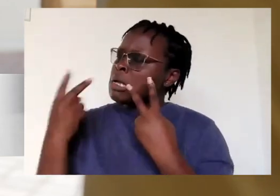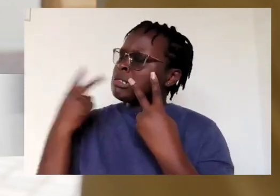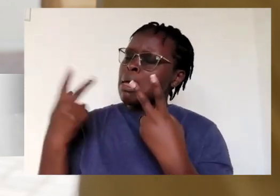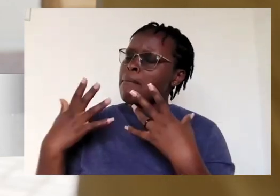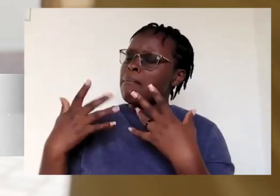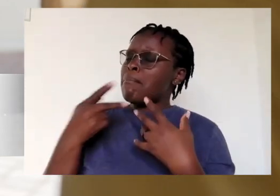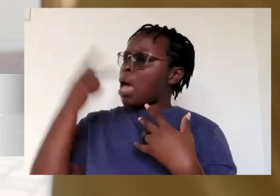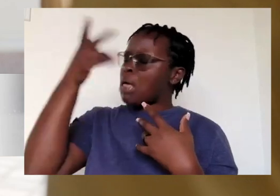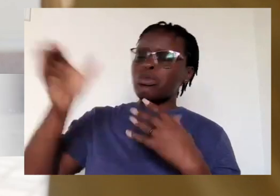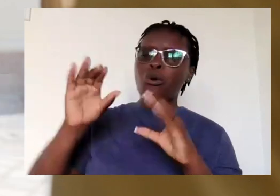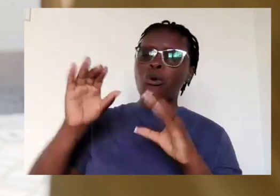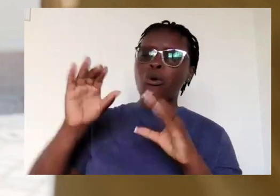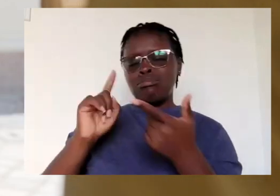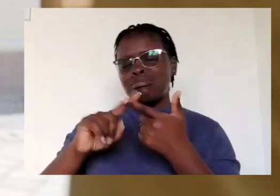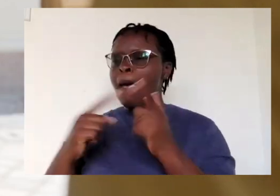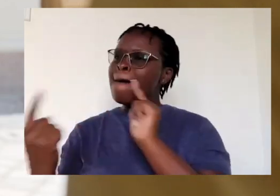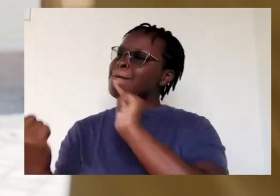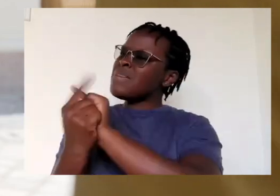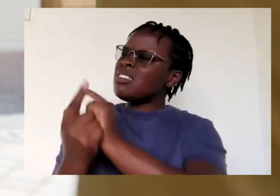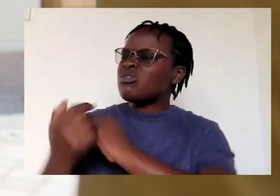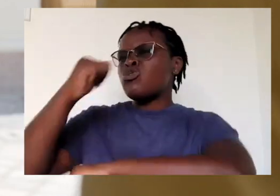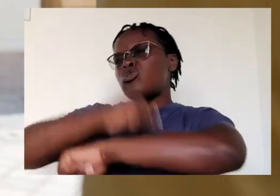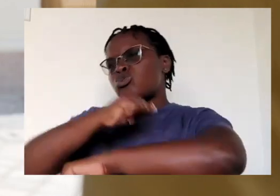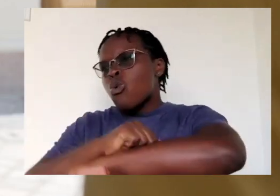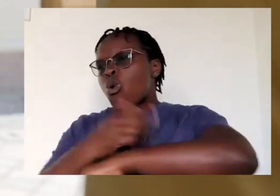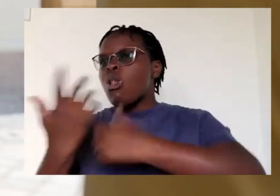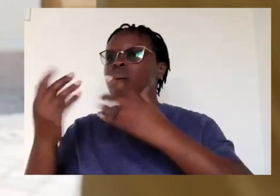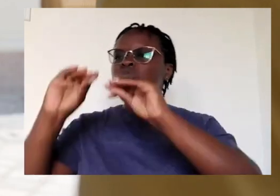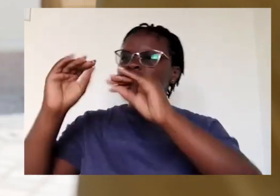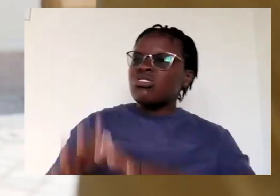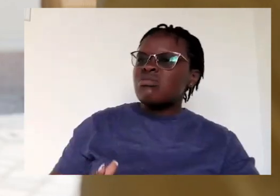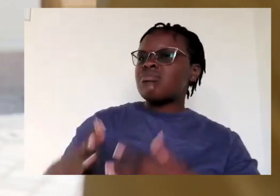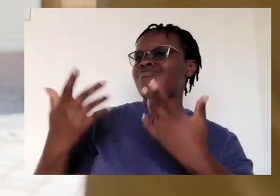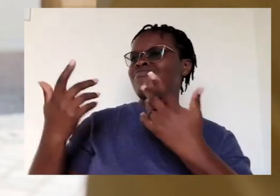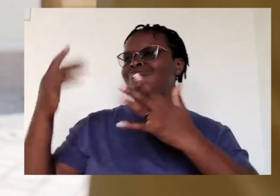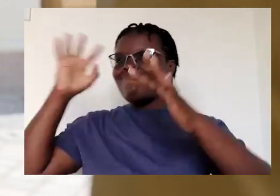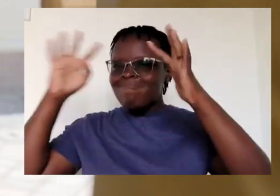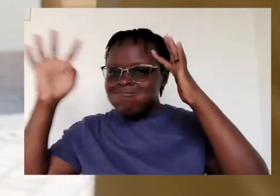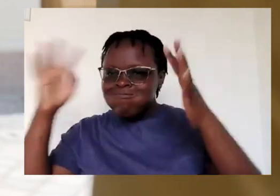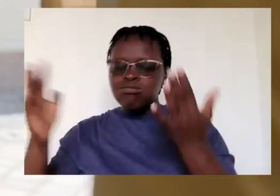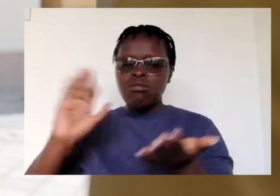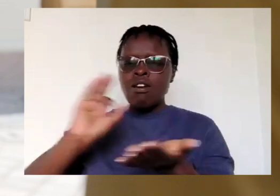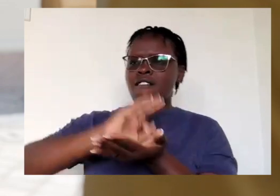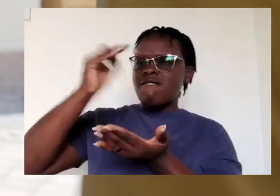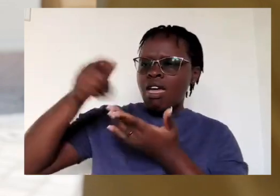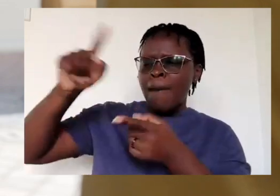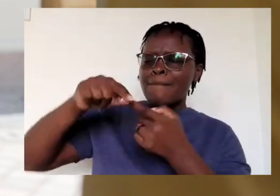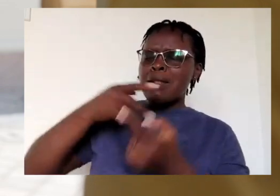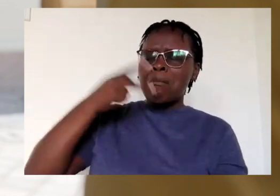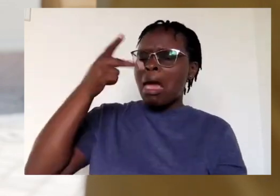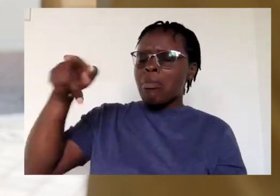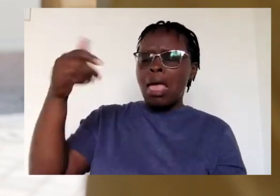We mostly interact with teachers or school admins, or we interact with the donors and funders,